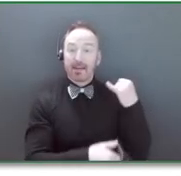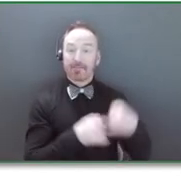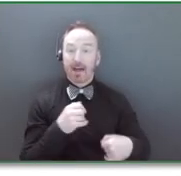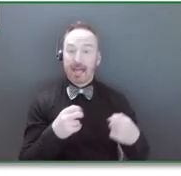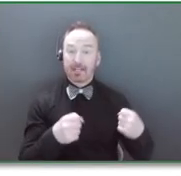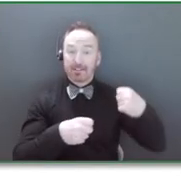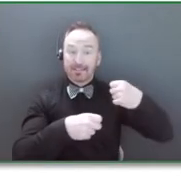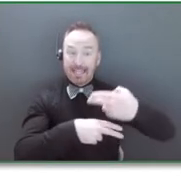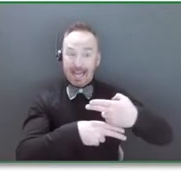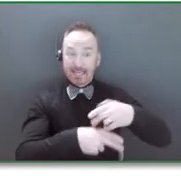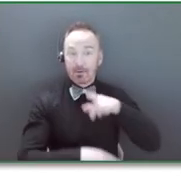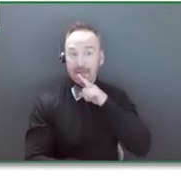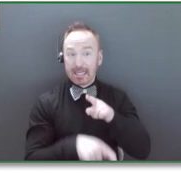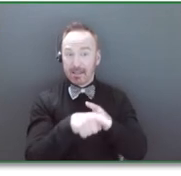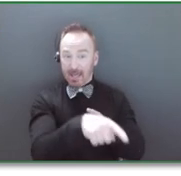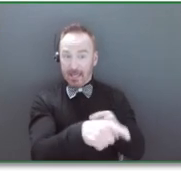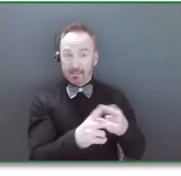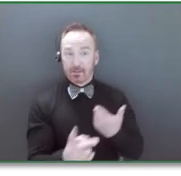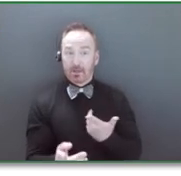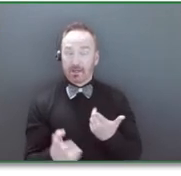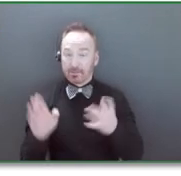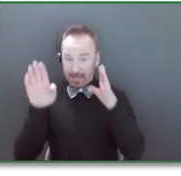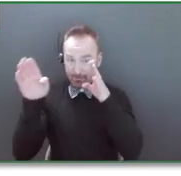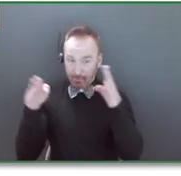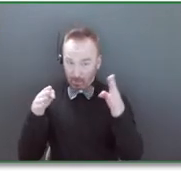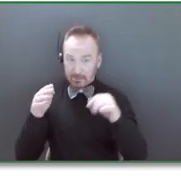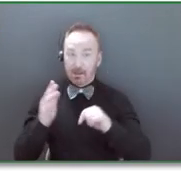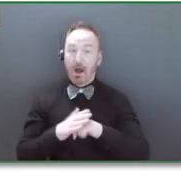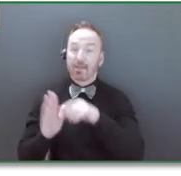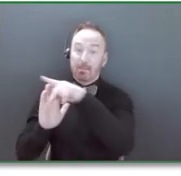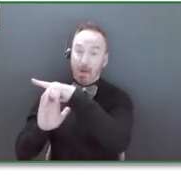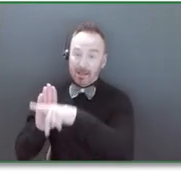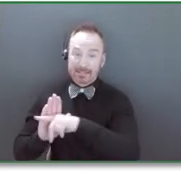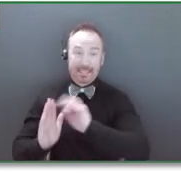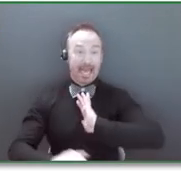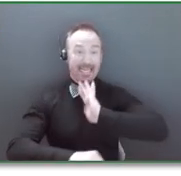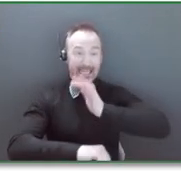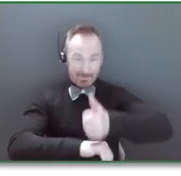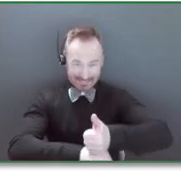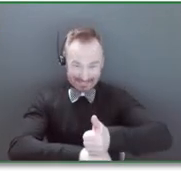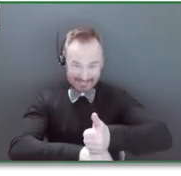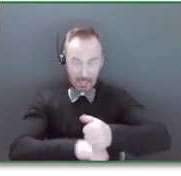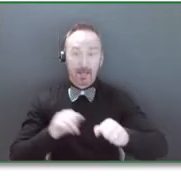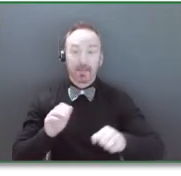policy development and implementation. This including showing this temporal extension of the